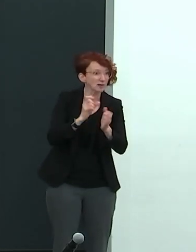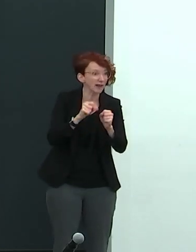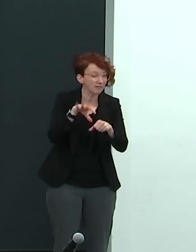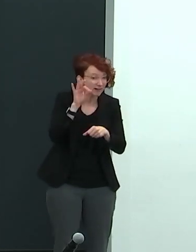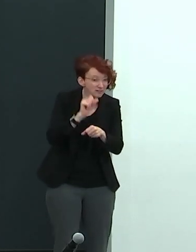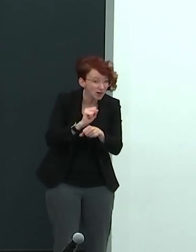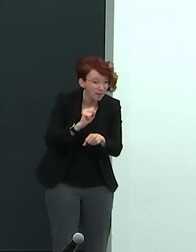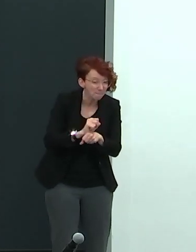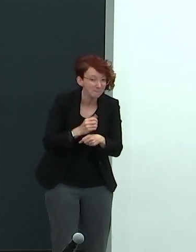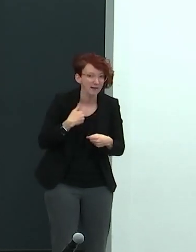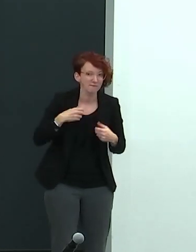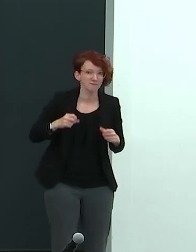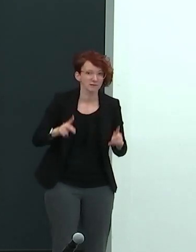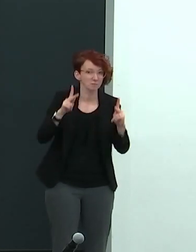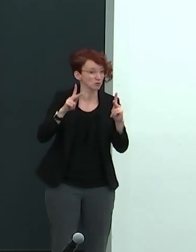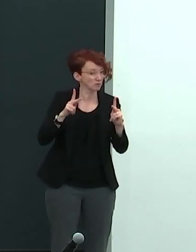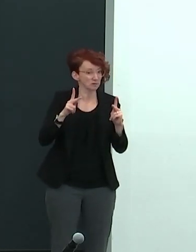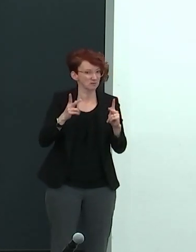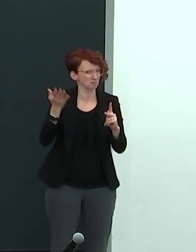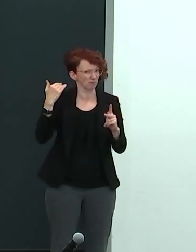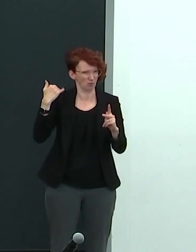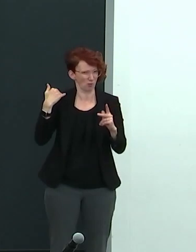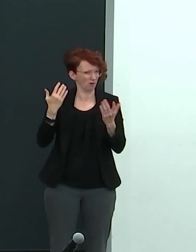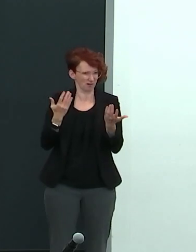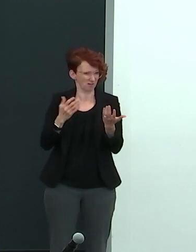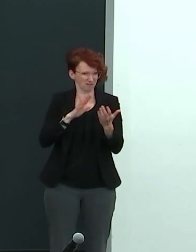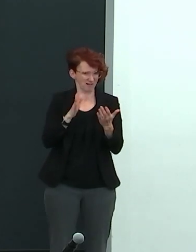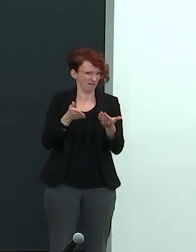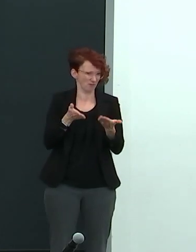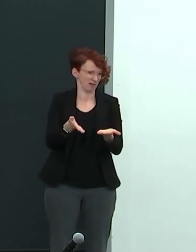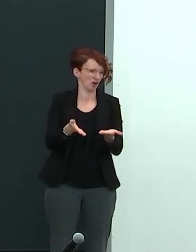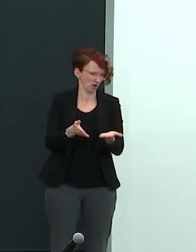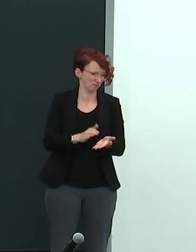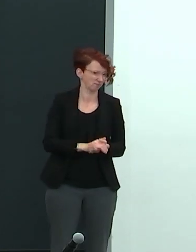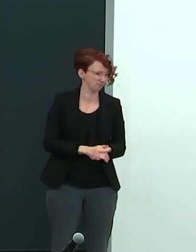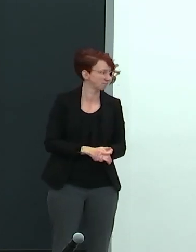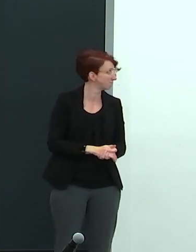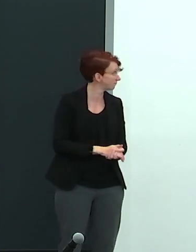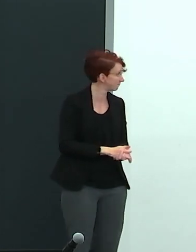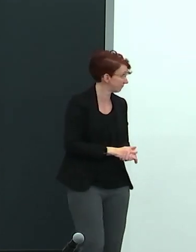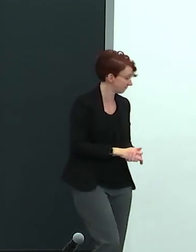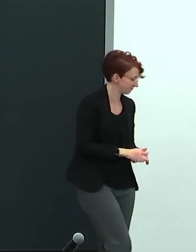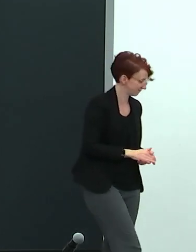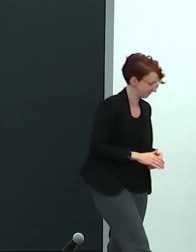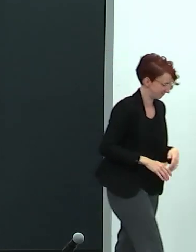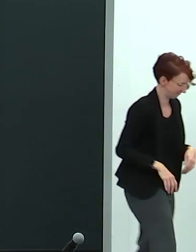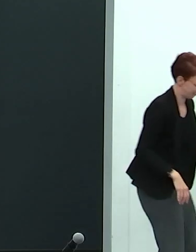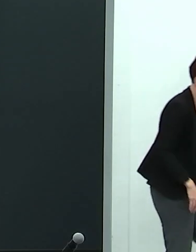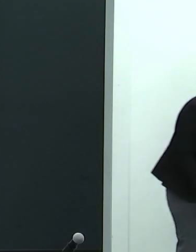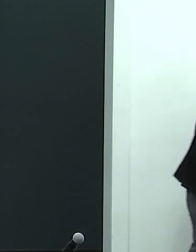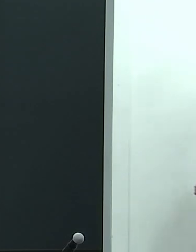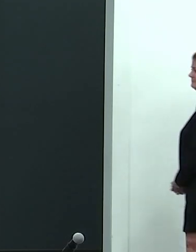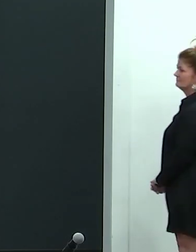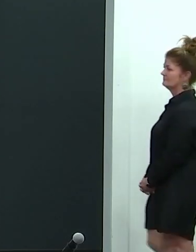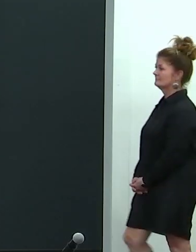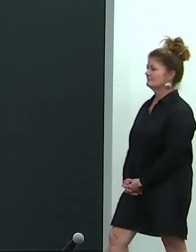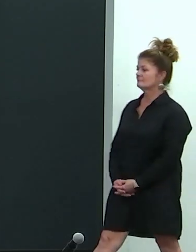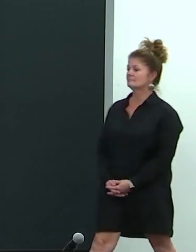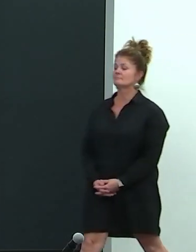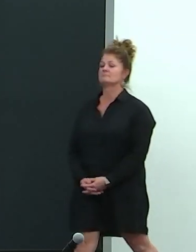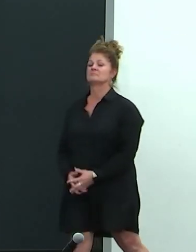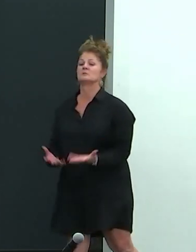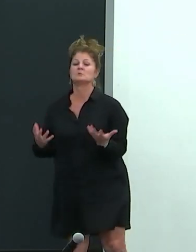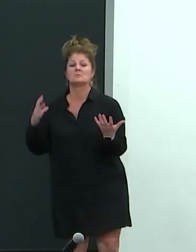have opportunities that once were never considered. It's estimated that within the next